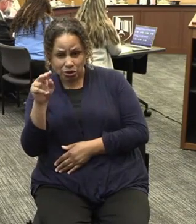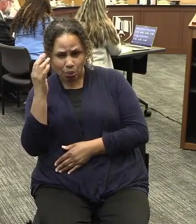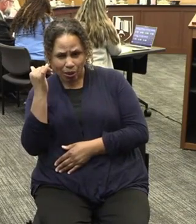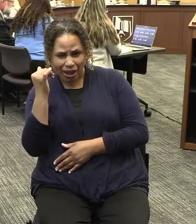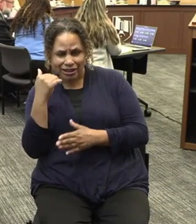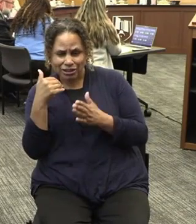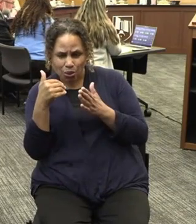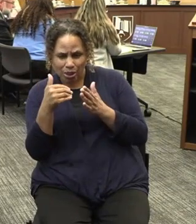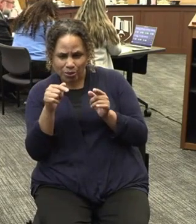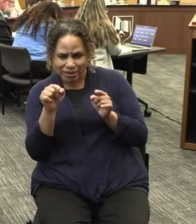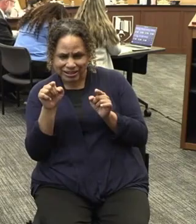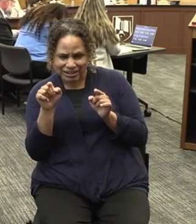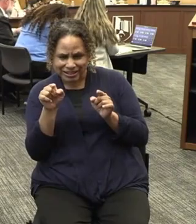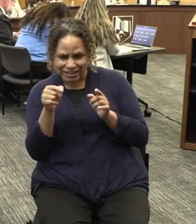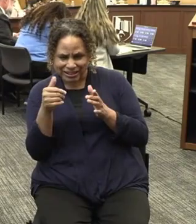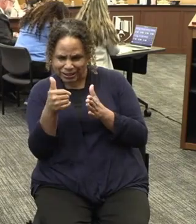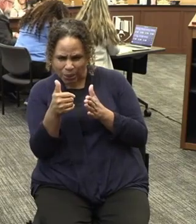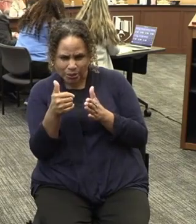Dr. Quinn.